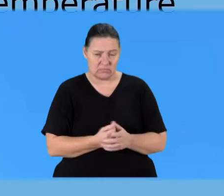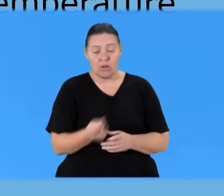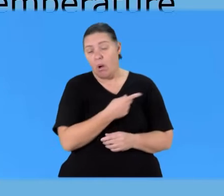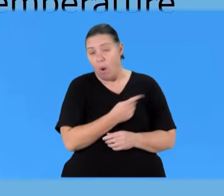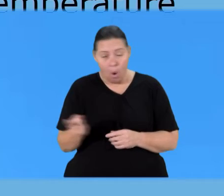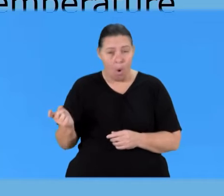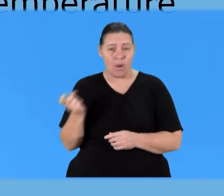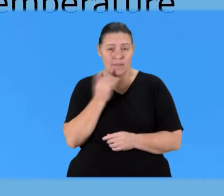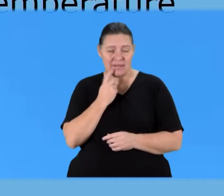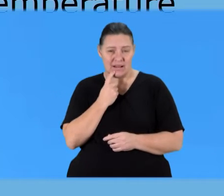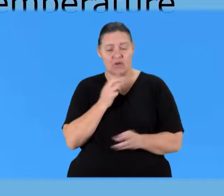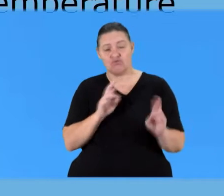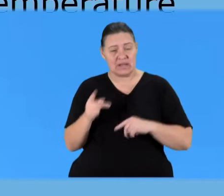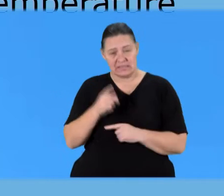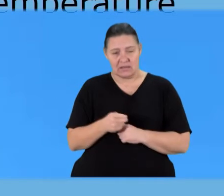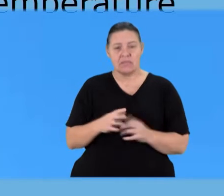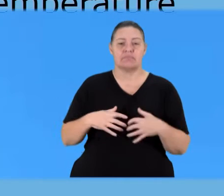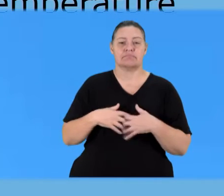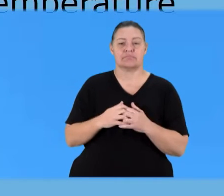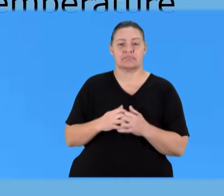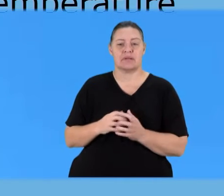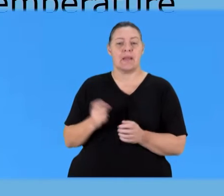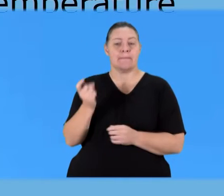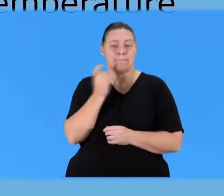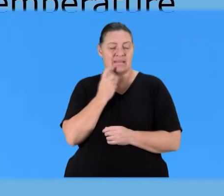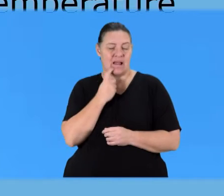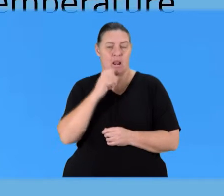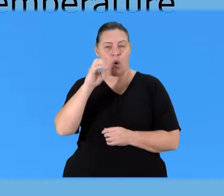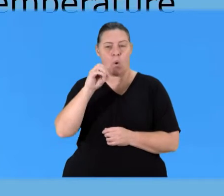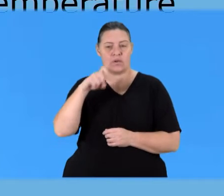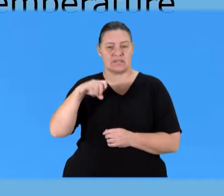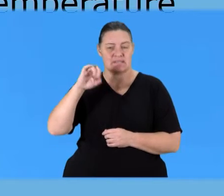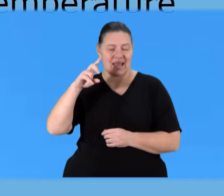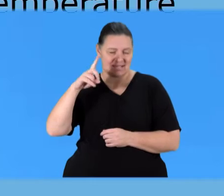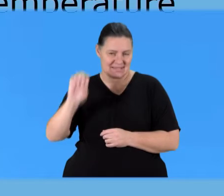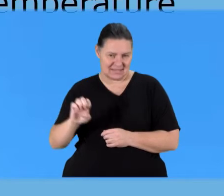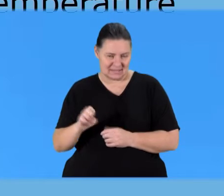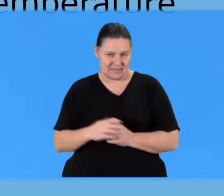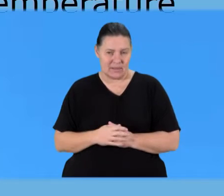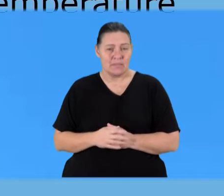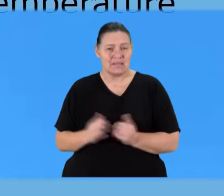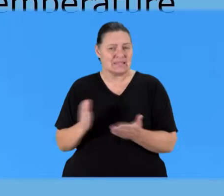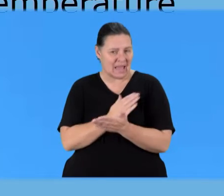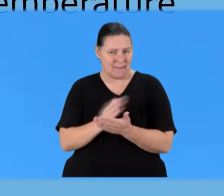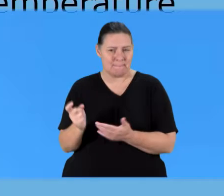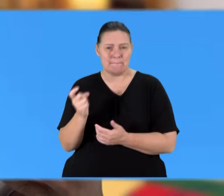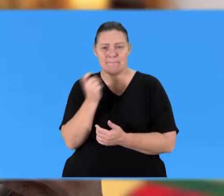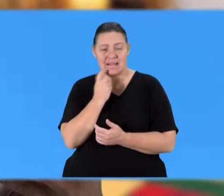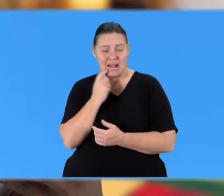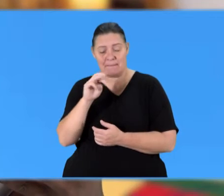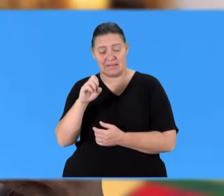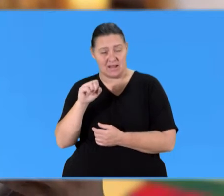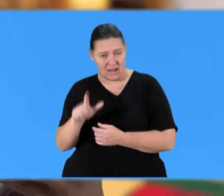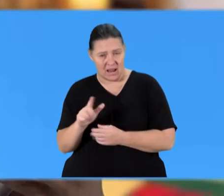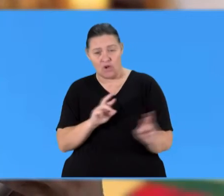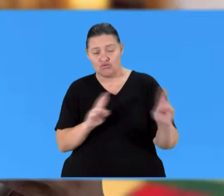So almost all metals reacting with oxygen, they form metal oxide. So that means there are certain metals that when